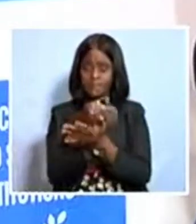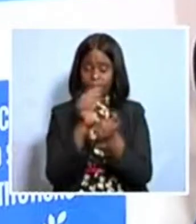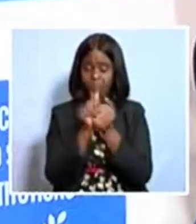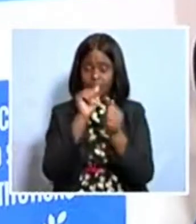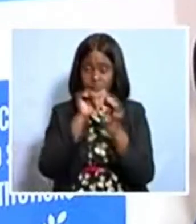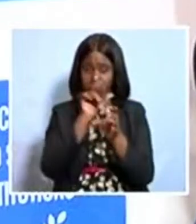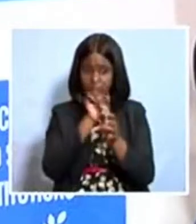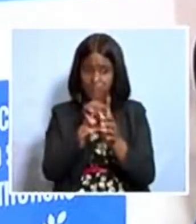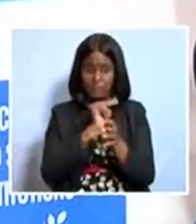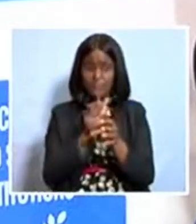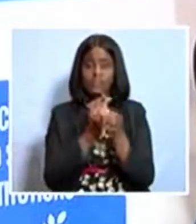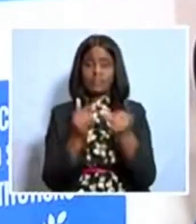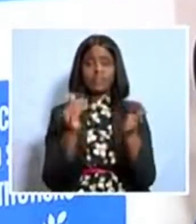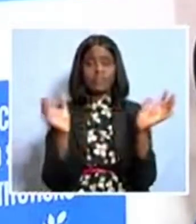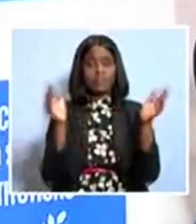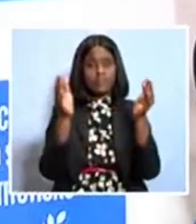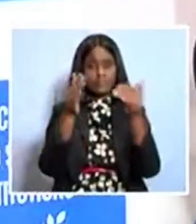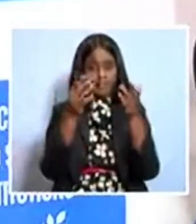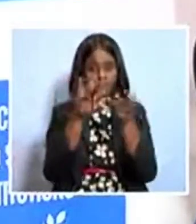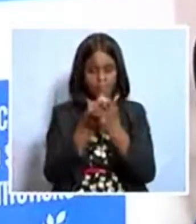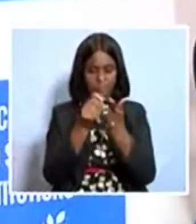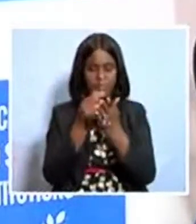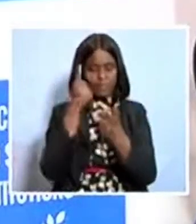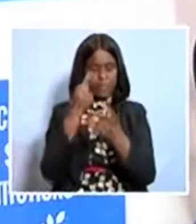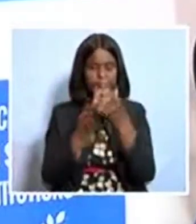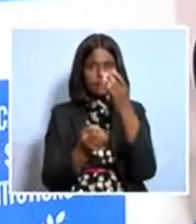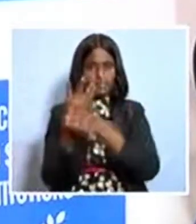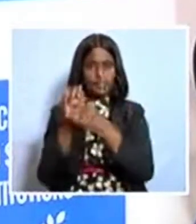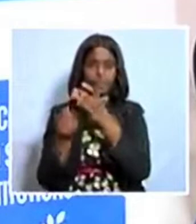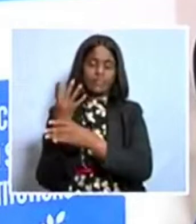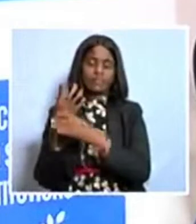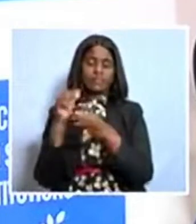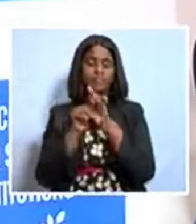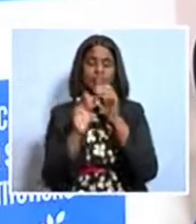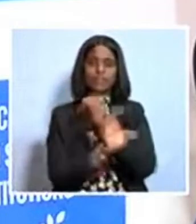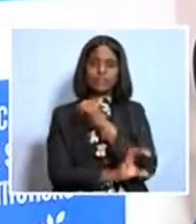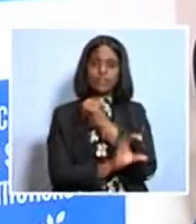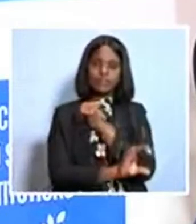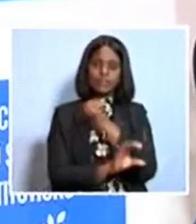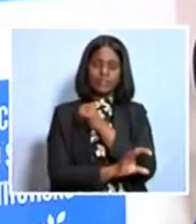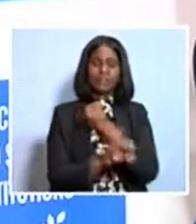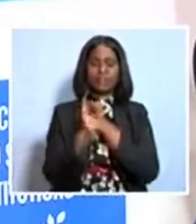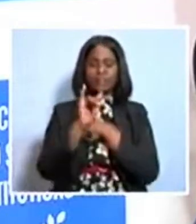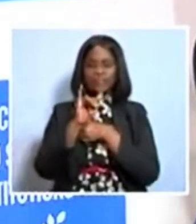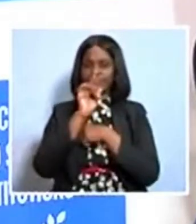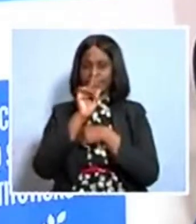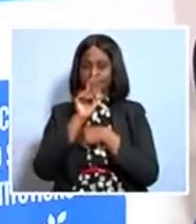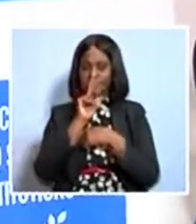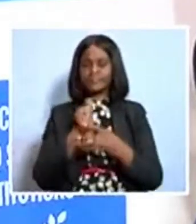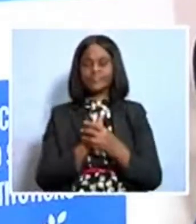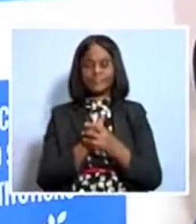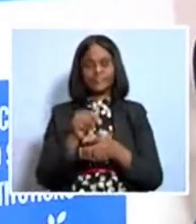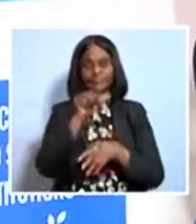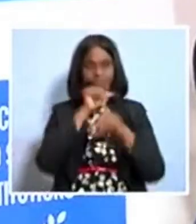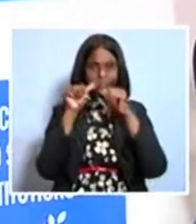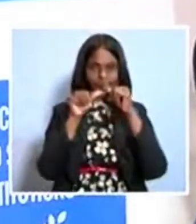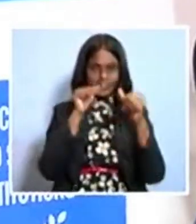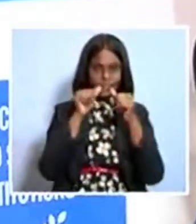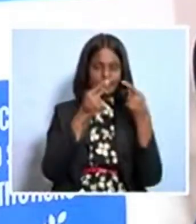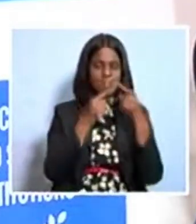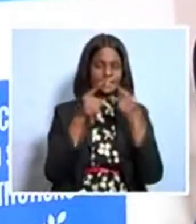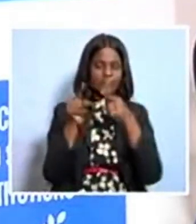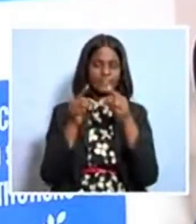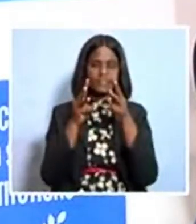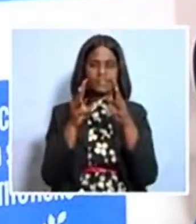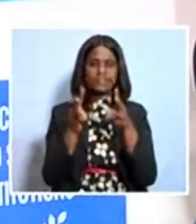we're essentially trying to mobilize capital for the growth of different sectors in the country, from energy, health, agriculture, etc.